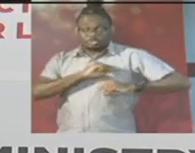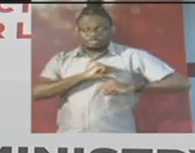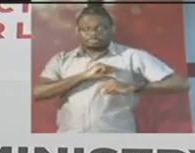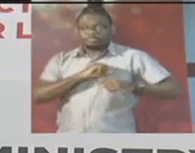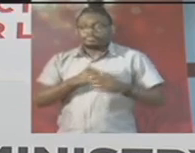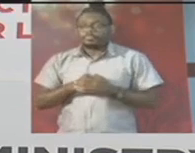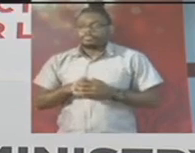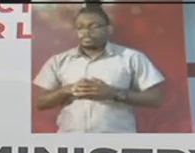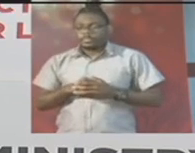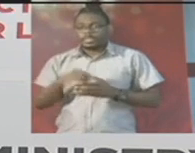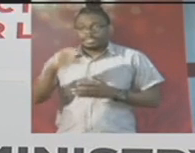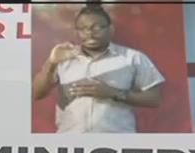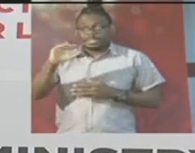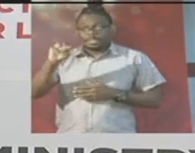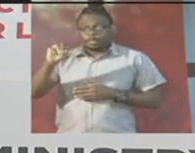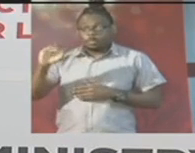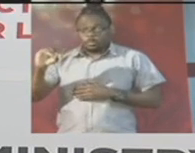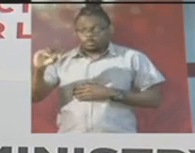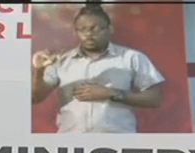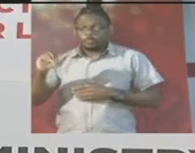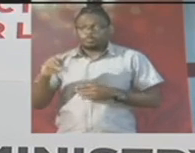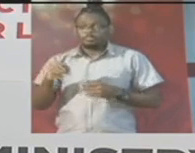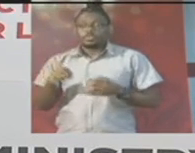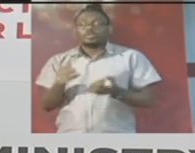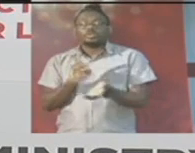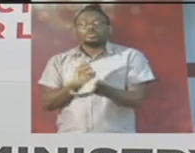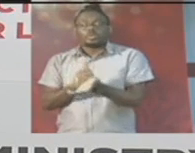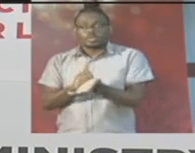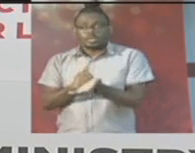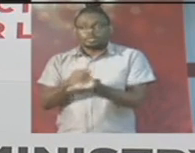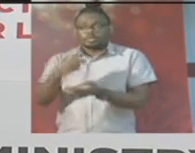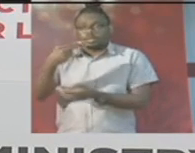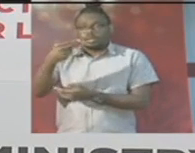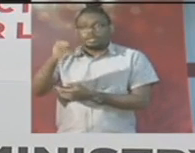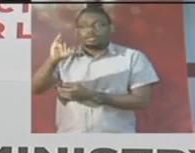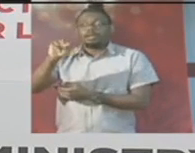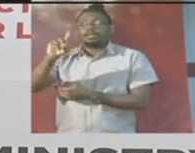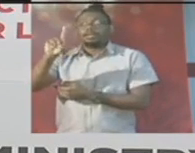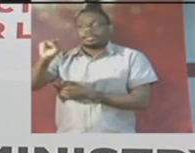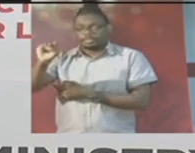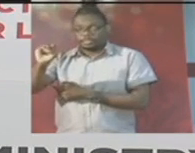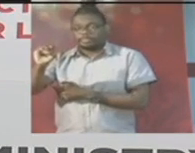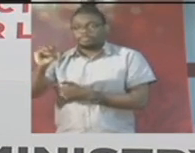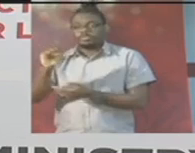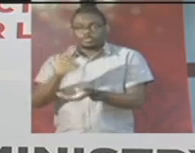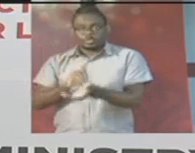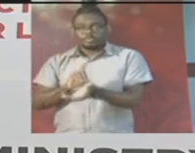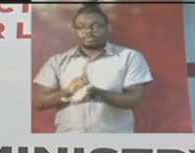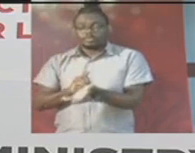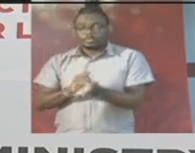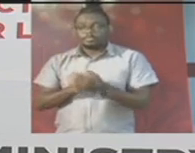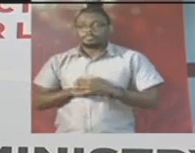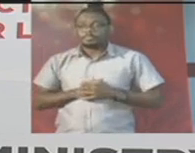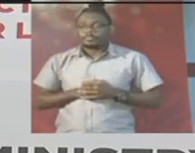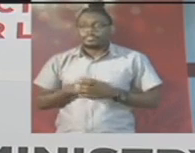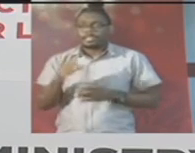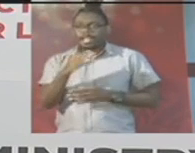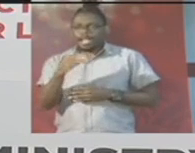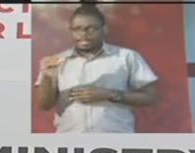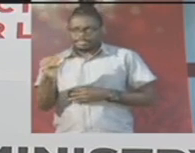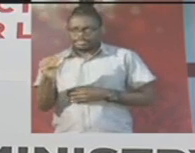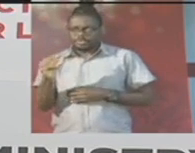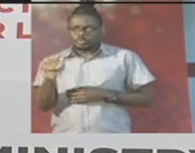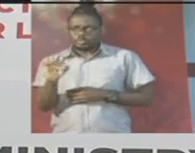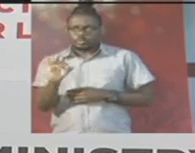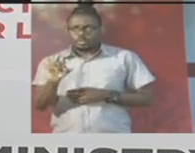Officer, Ministry of Health, Dr. Avery Hines, Technical Director, Epidemiology, Ministry of Health, and Professor Christine